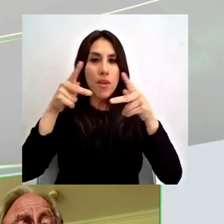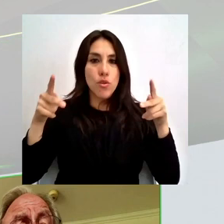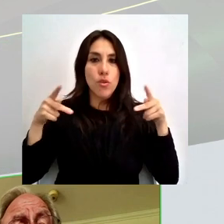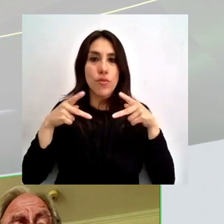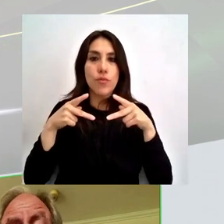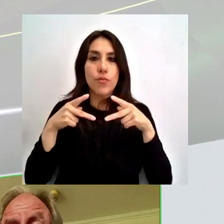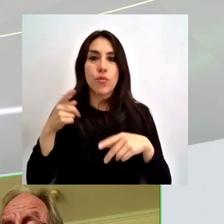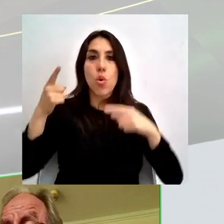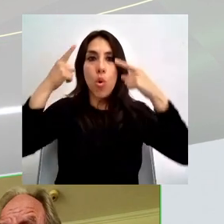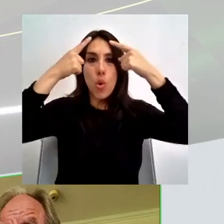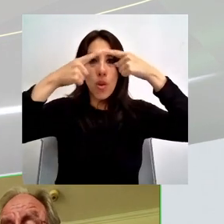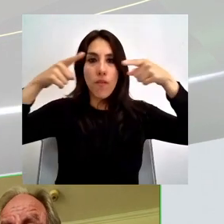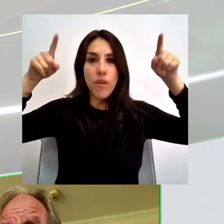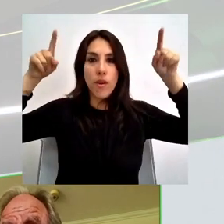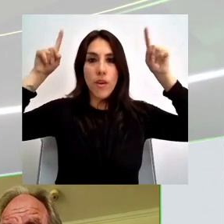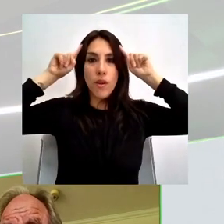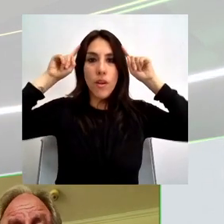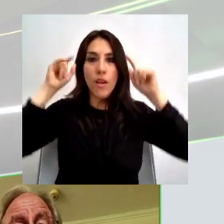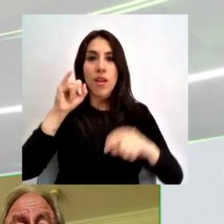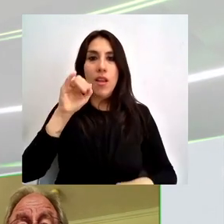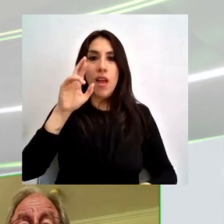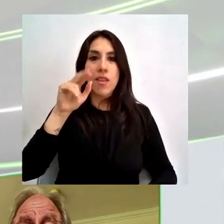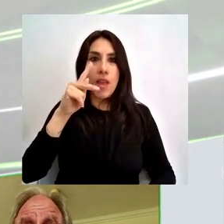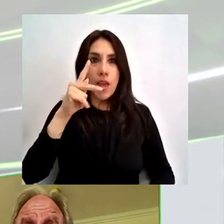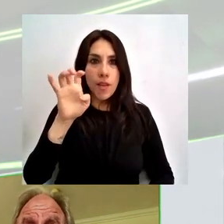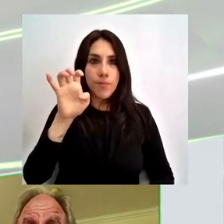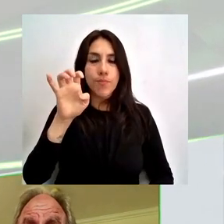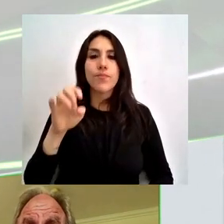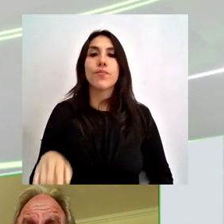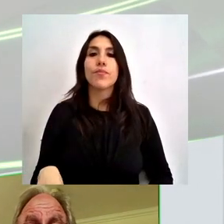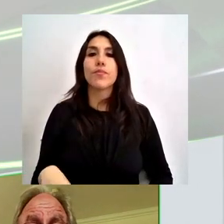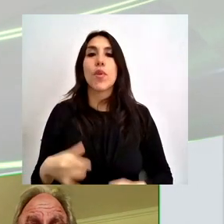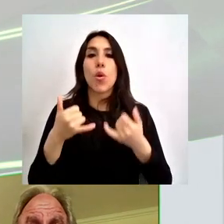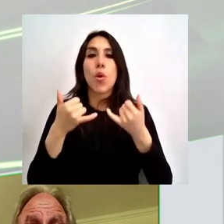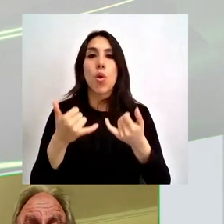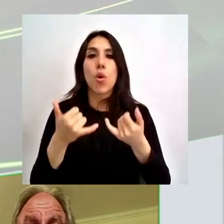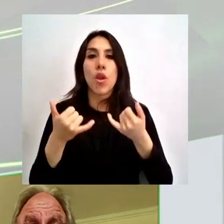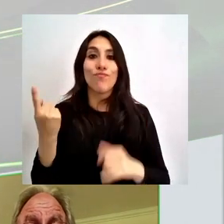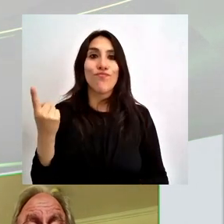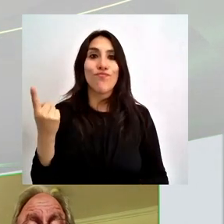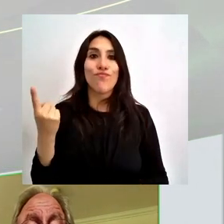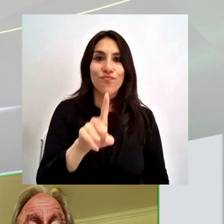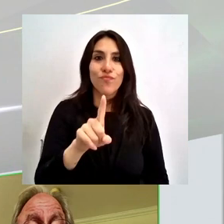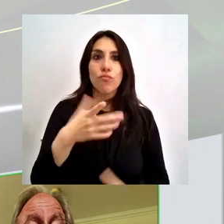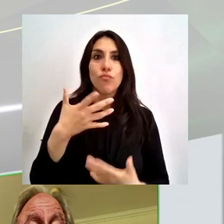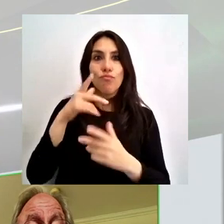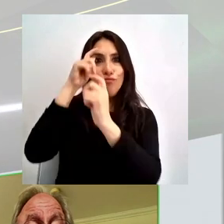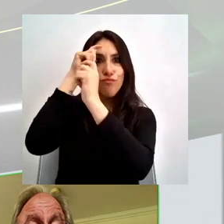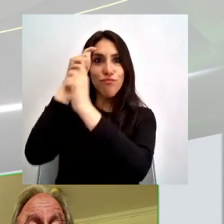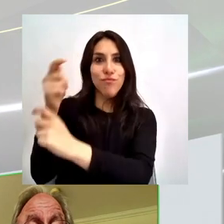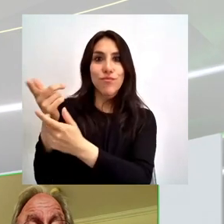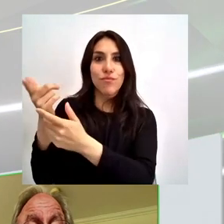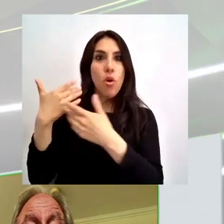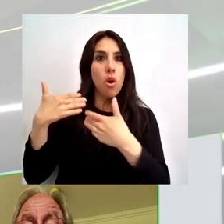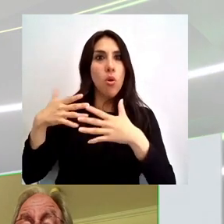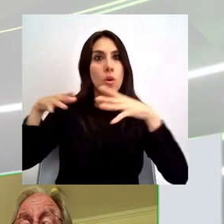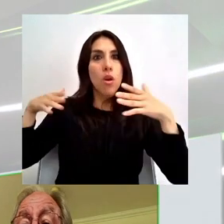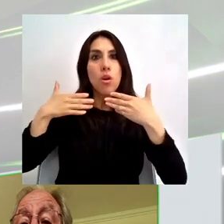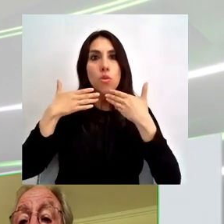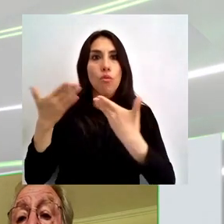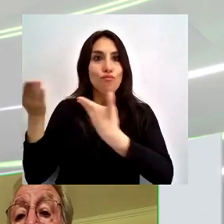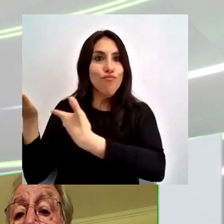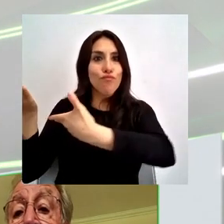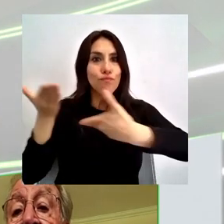in Iowa. We are truly honored to have him here in this conference, and we are